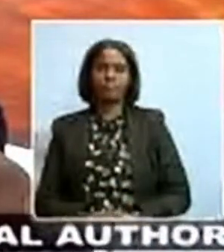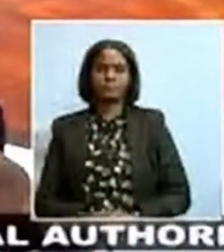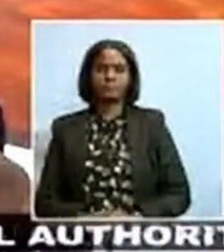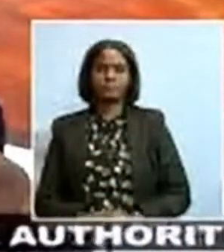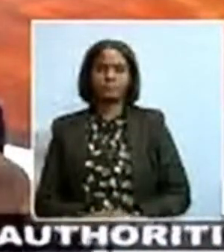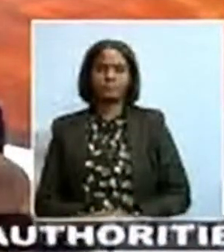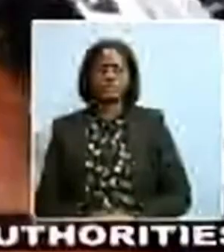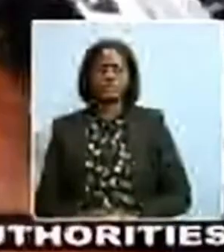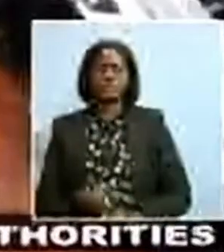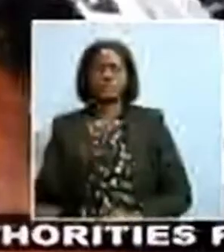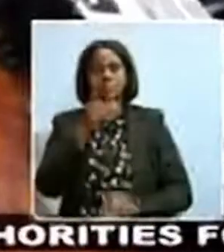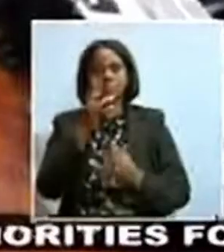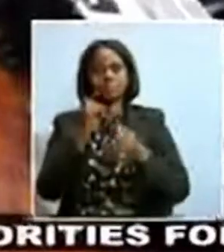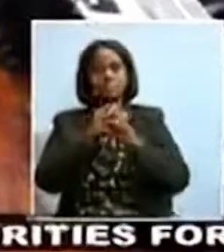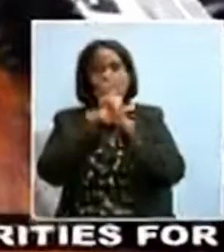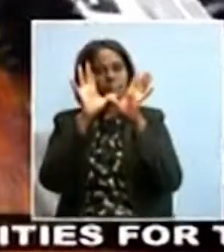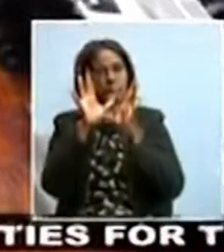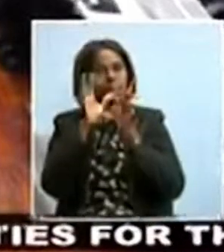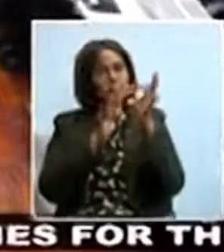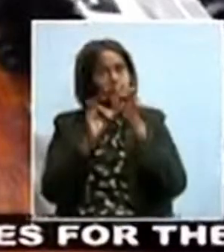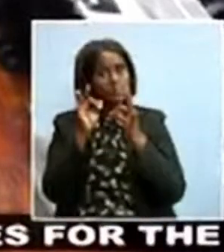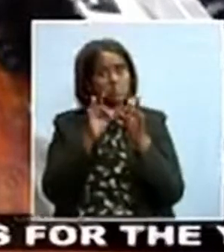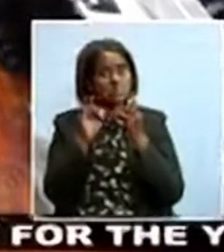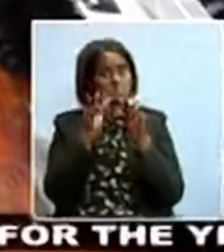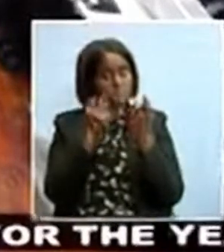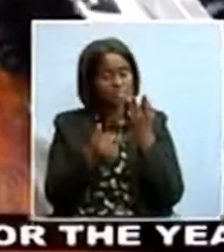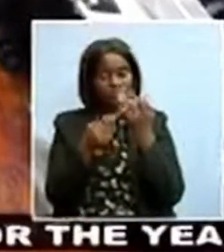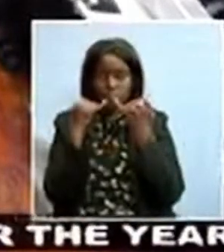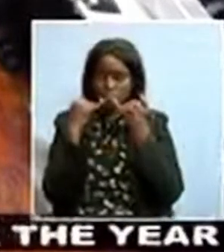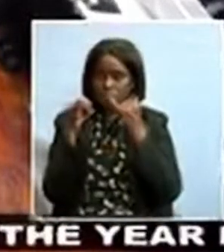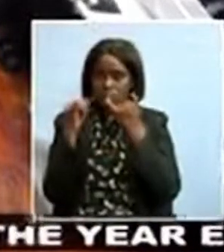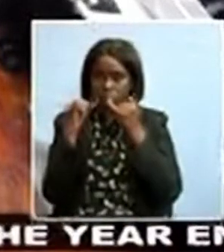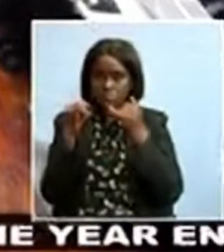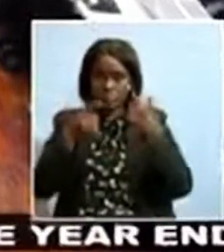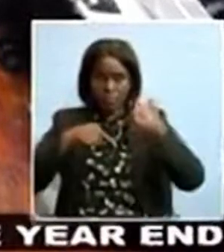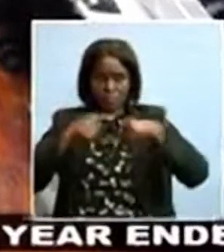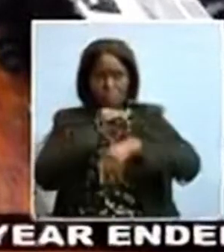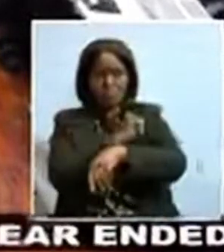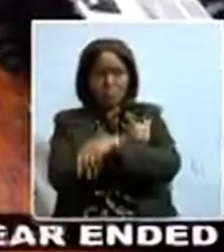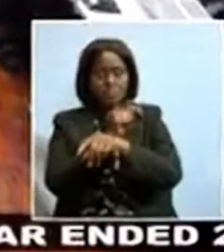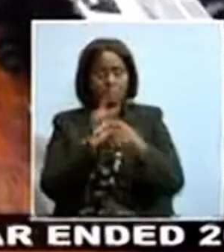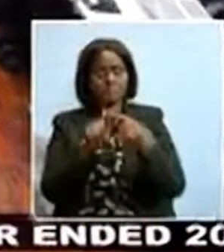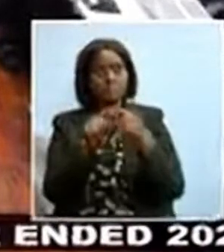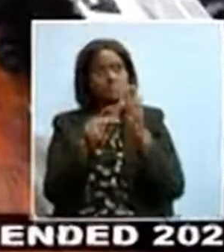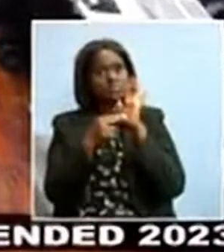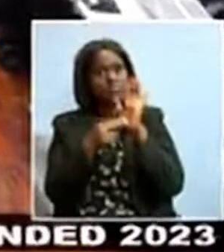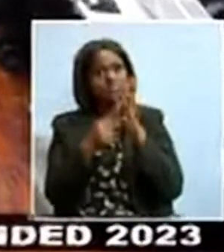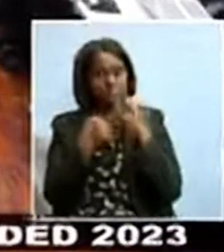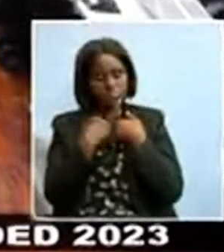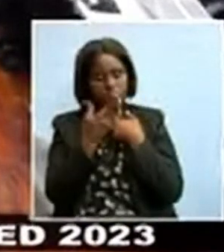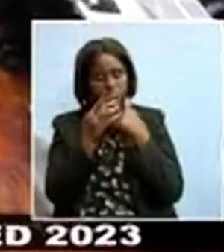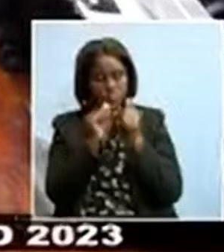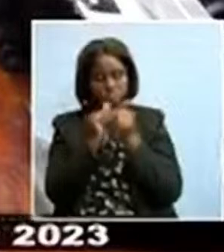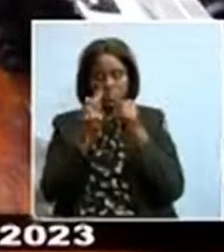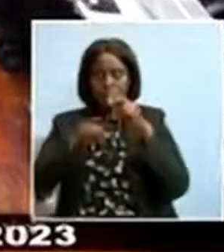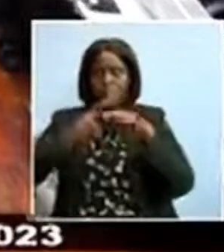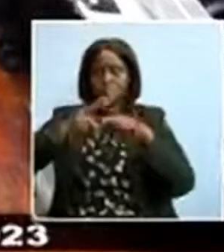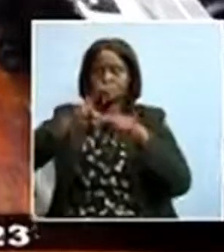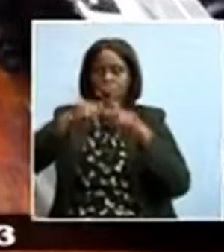Do you want to clarify what is informing the local authority to come up with the